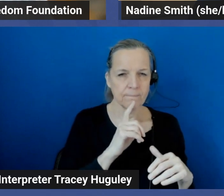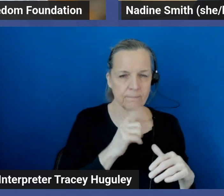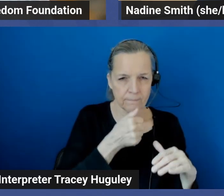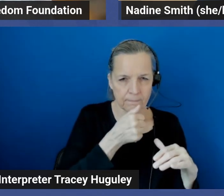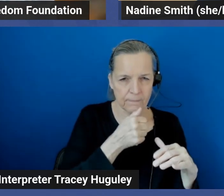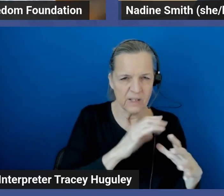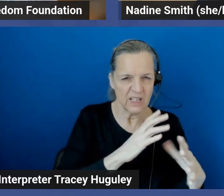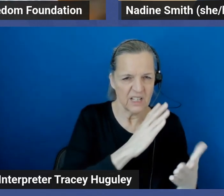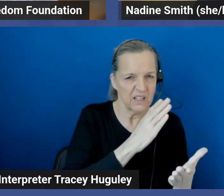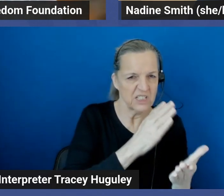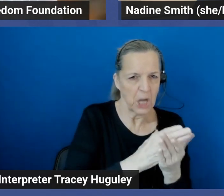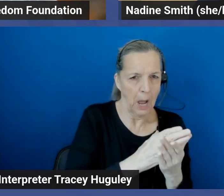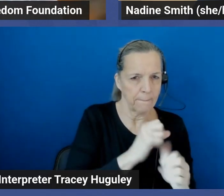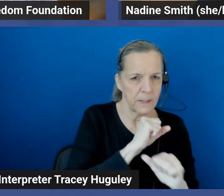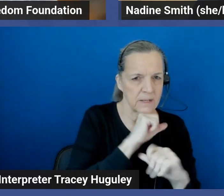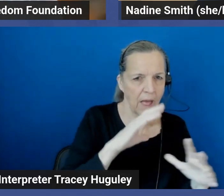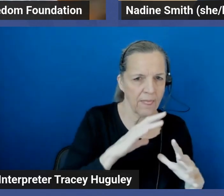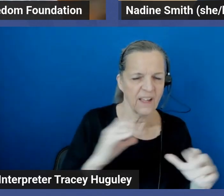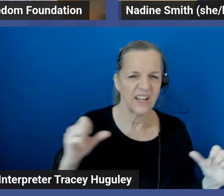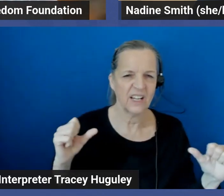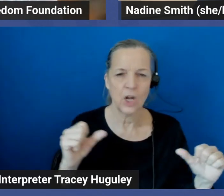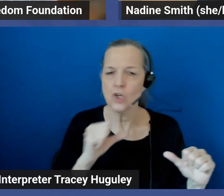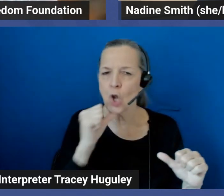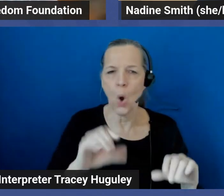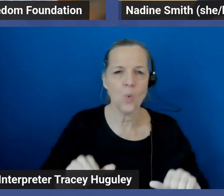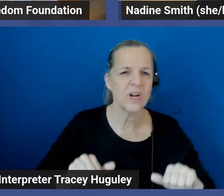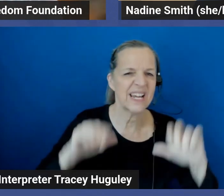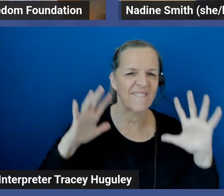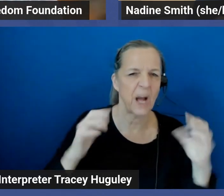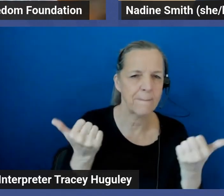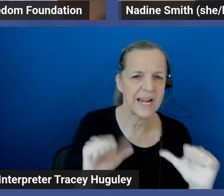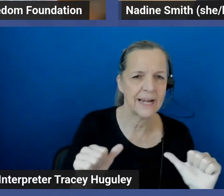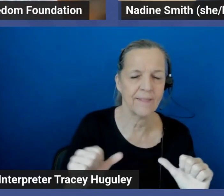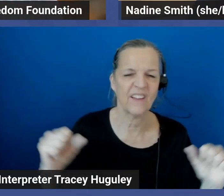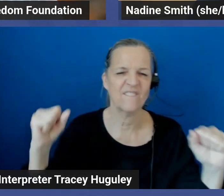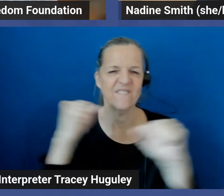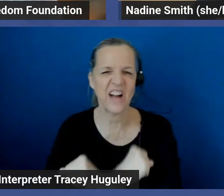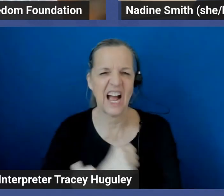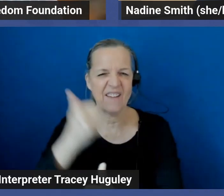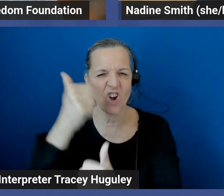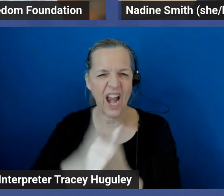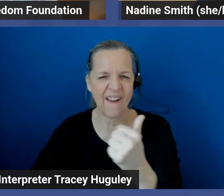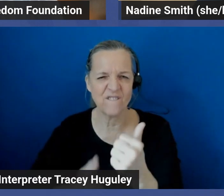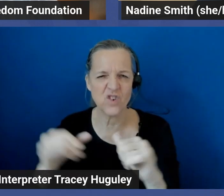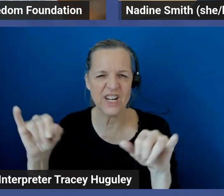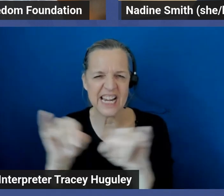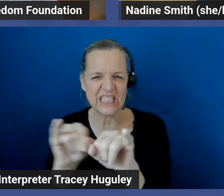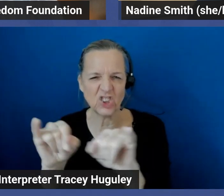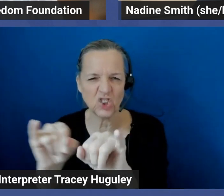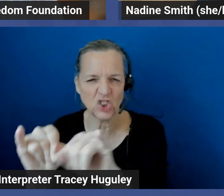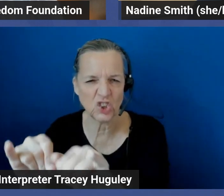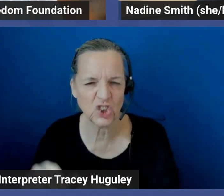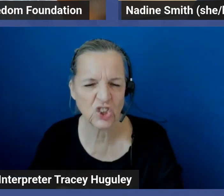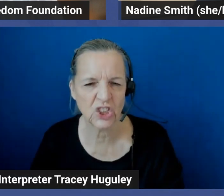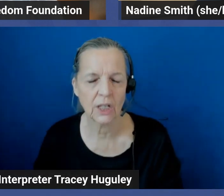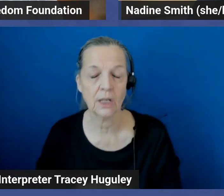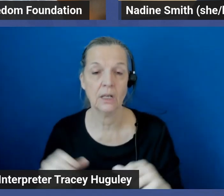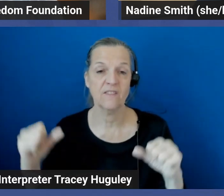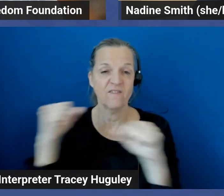them for every inch of ground. If they're going to school board meetings, do not miss a school board meeting. If they're going to city council, county